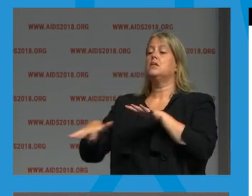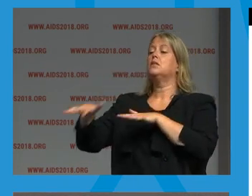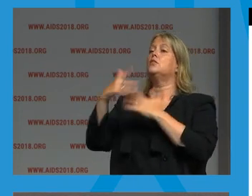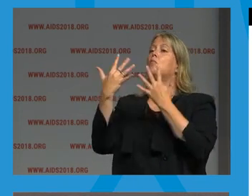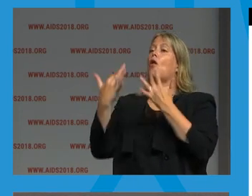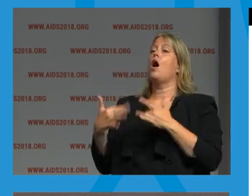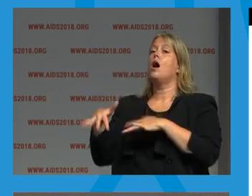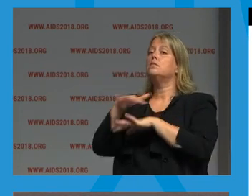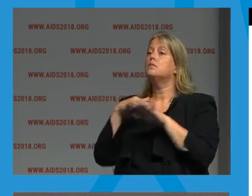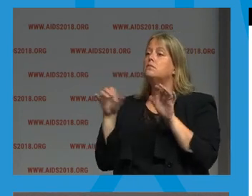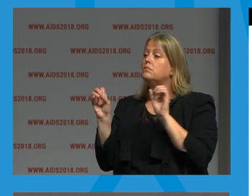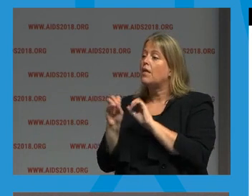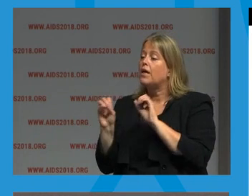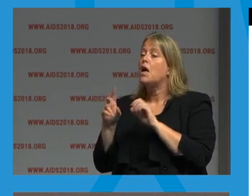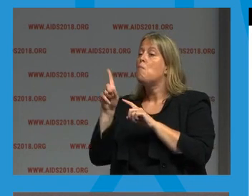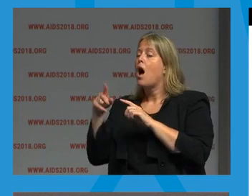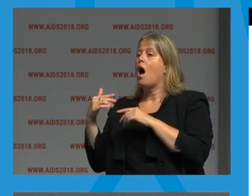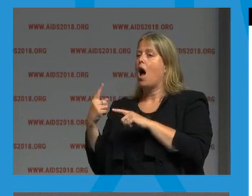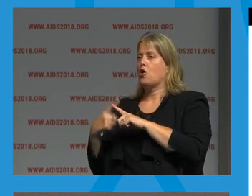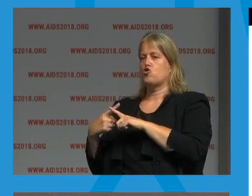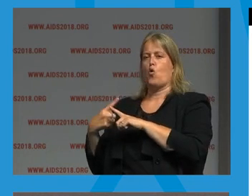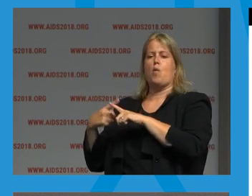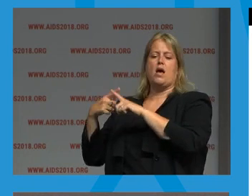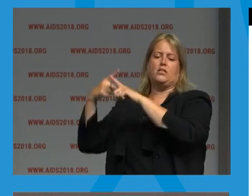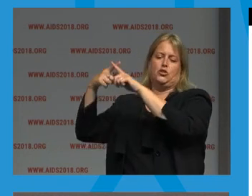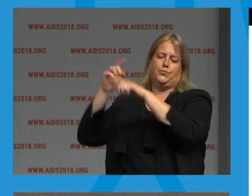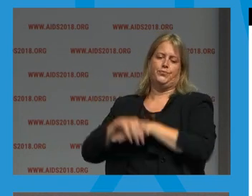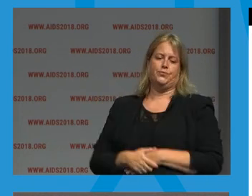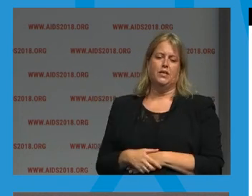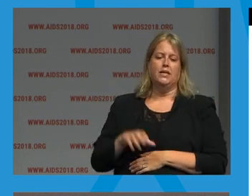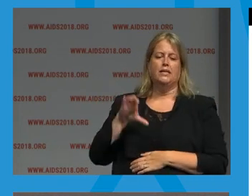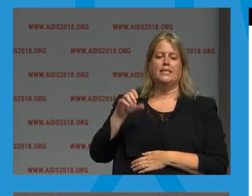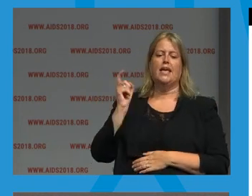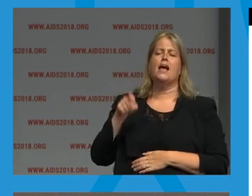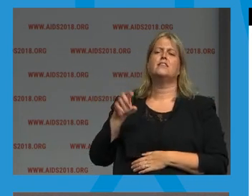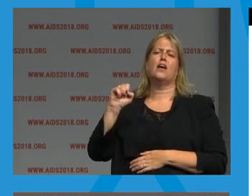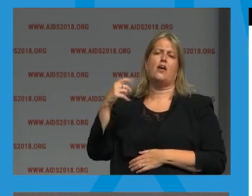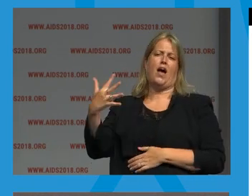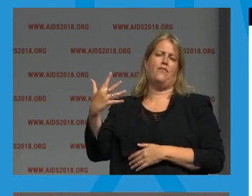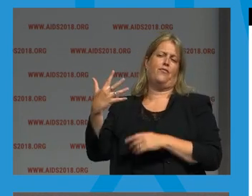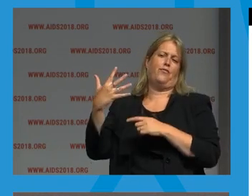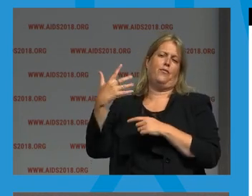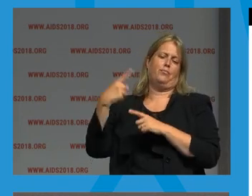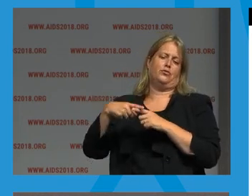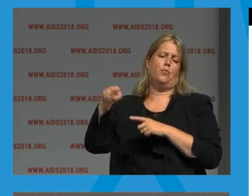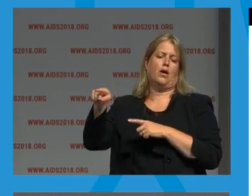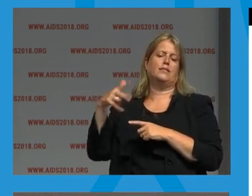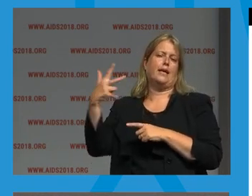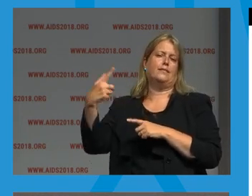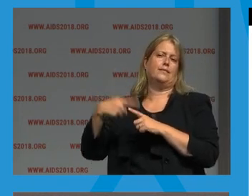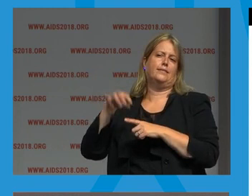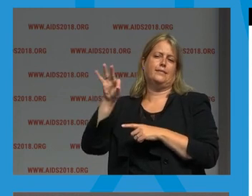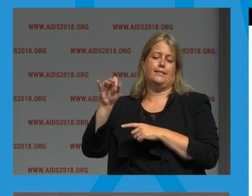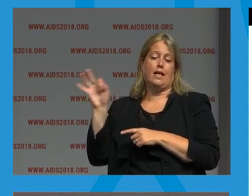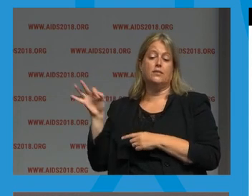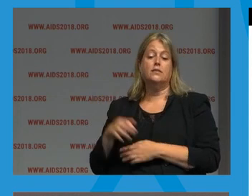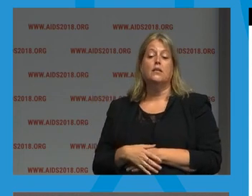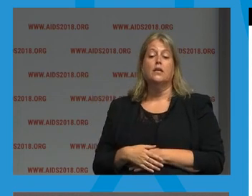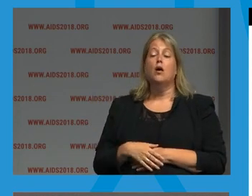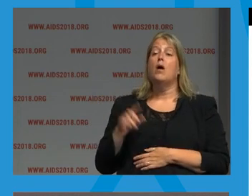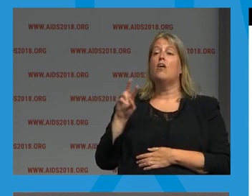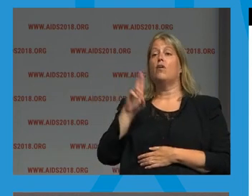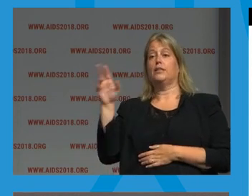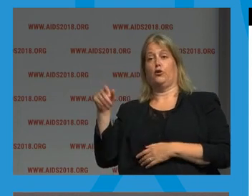an accumulation of the CXCR5 CD8 positive T cells in the elite control, as shown on the right in